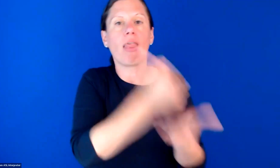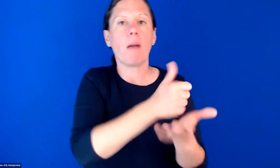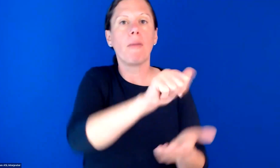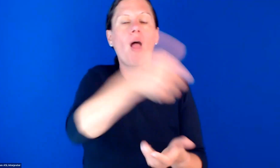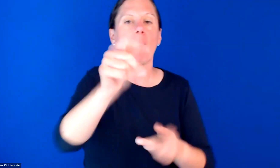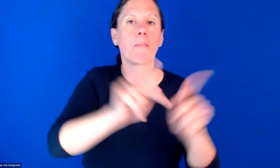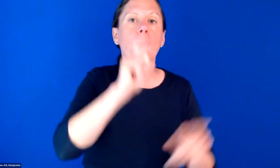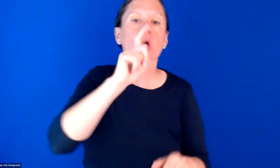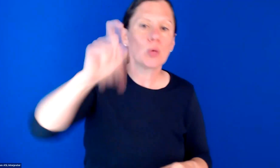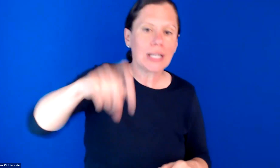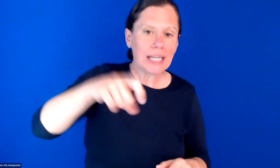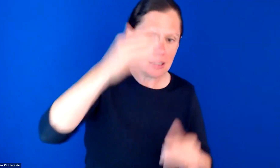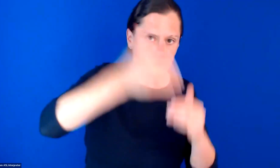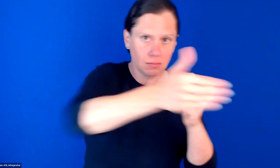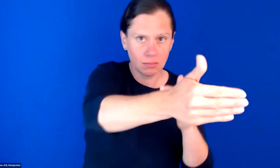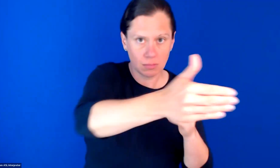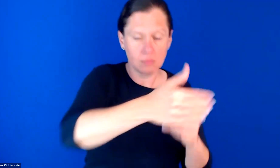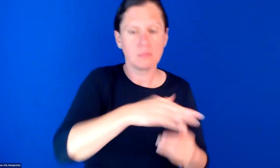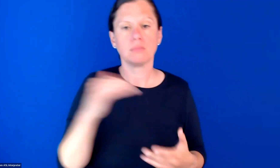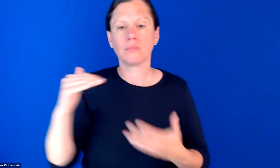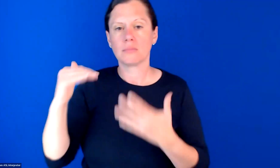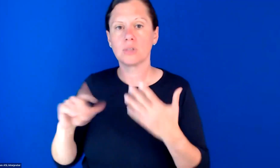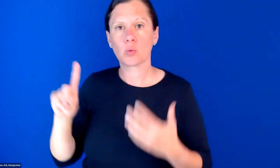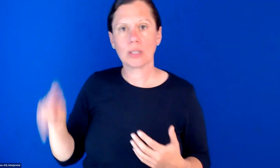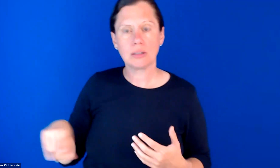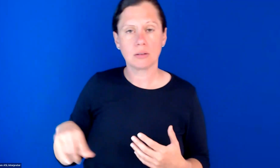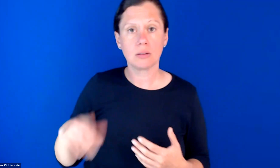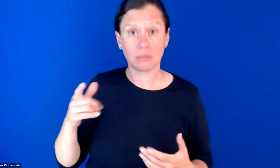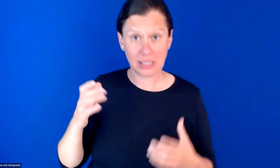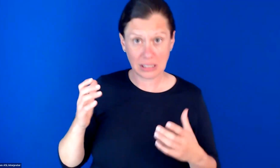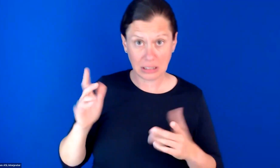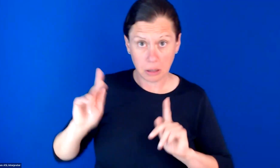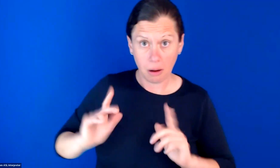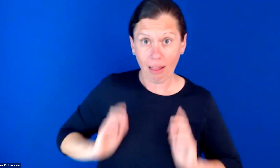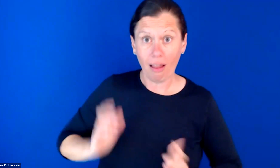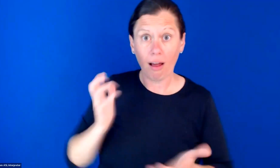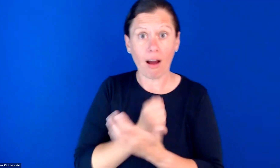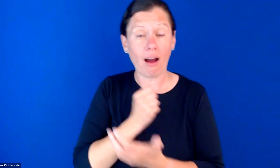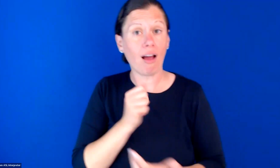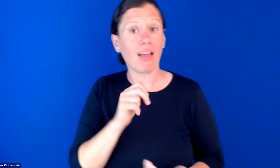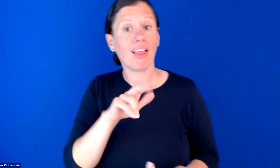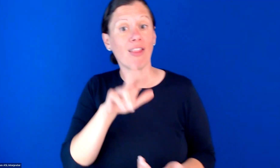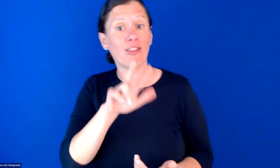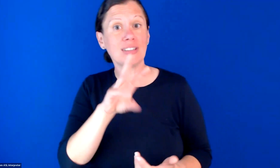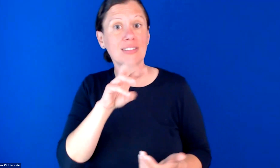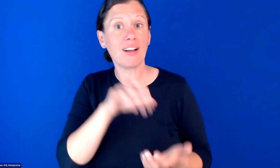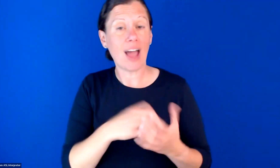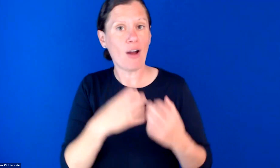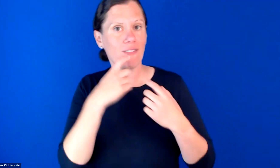Can a client utilize WACARES if they're already enrolled in an LTC or MTD